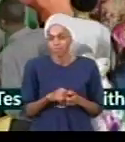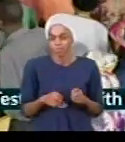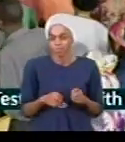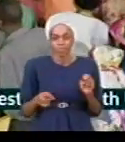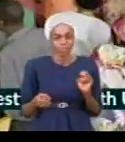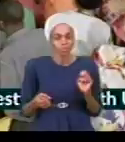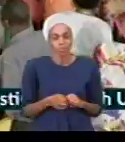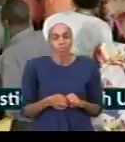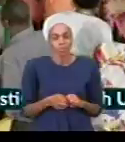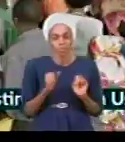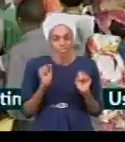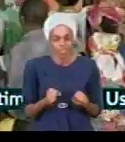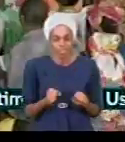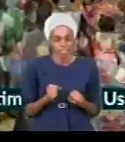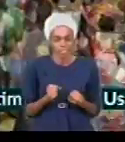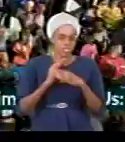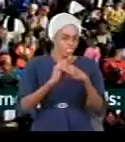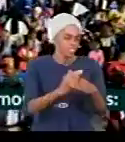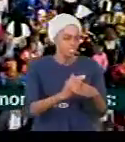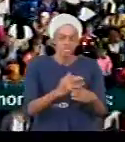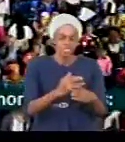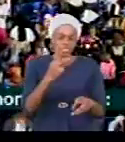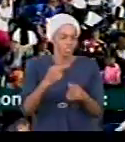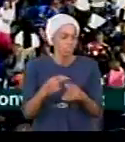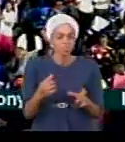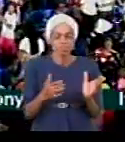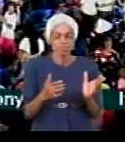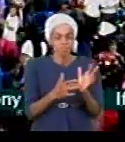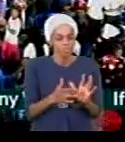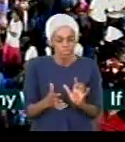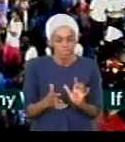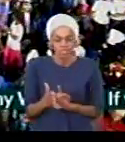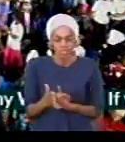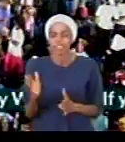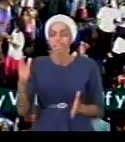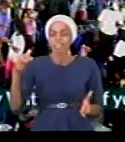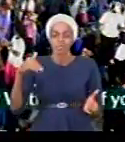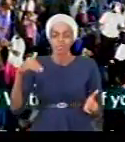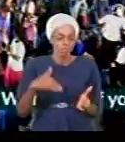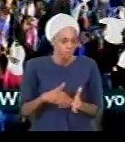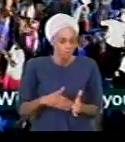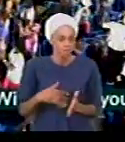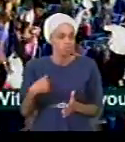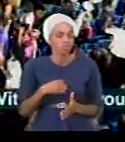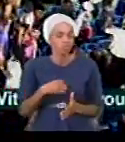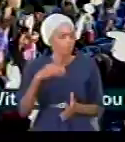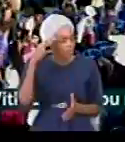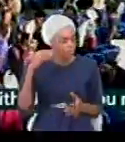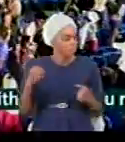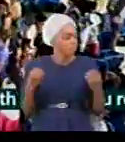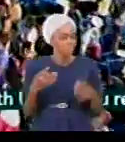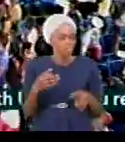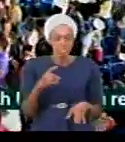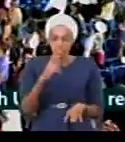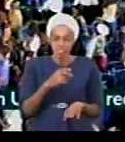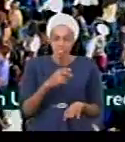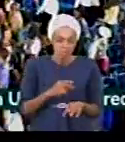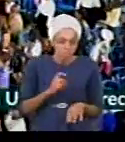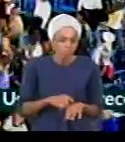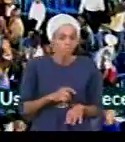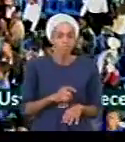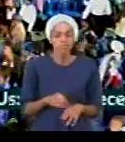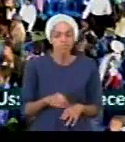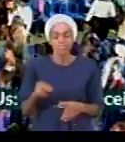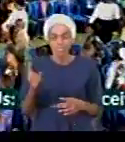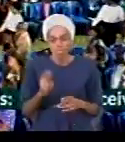heard it from that prayer. From our Father. Bring them forward, bring them forward. With another one is happening